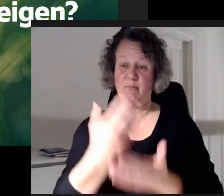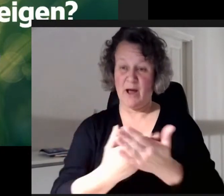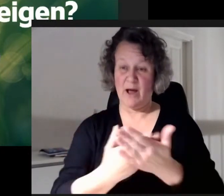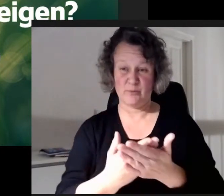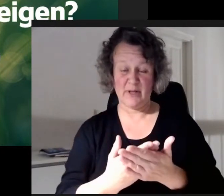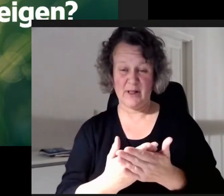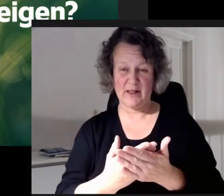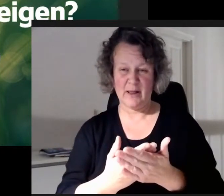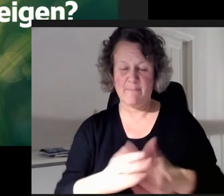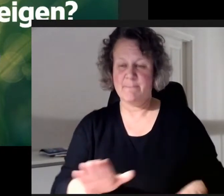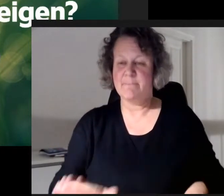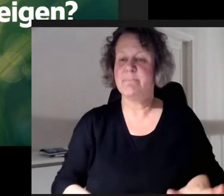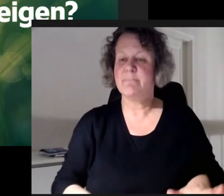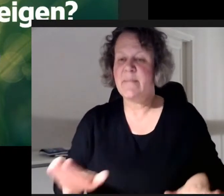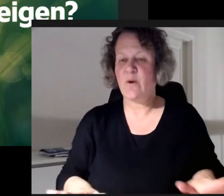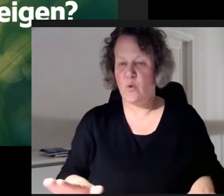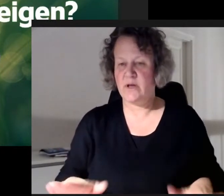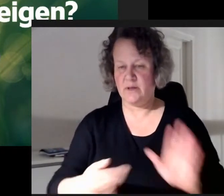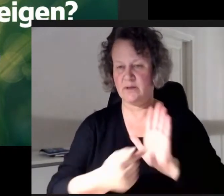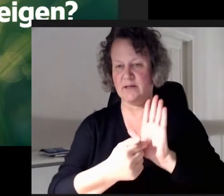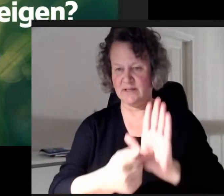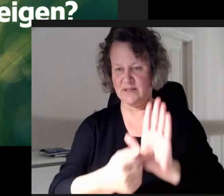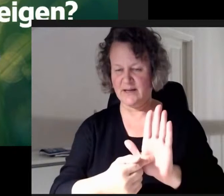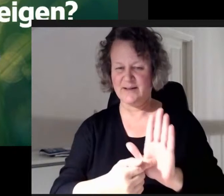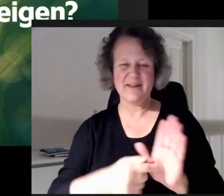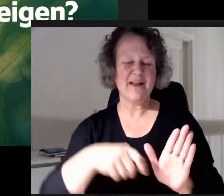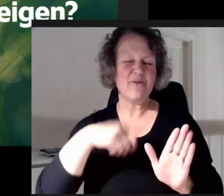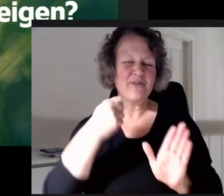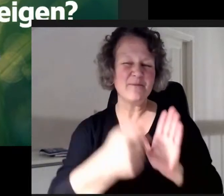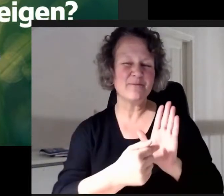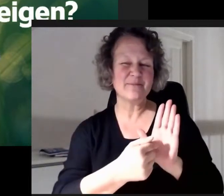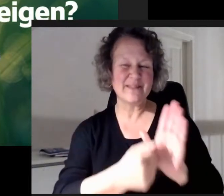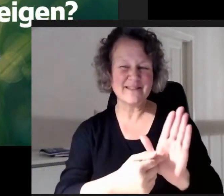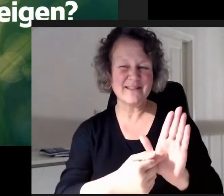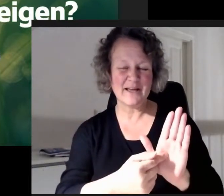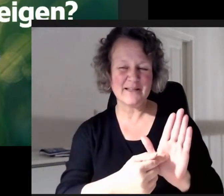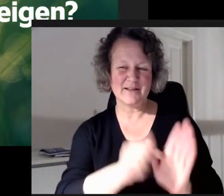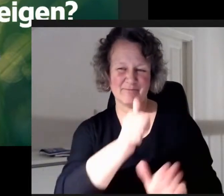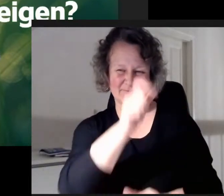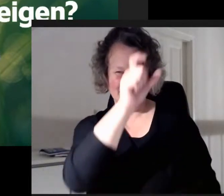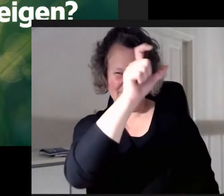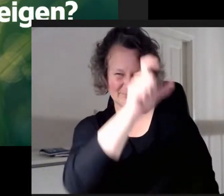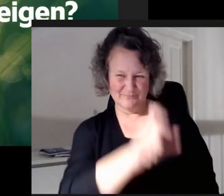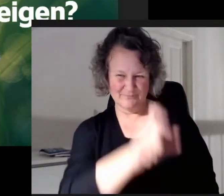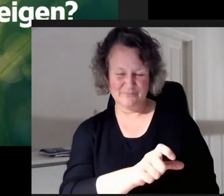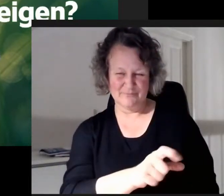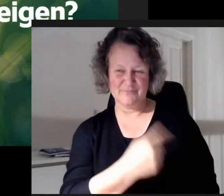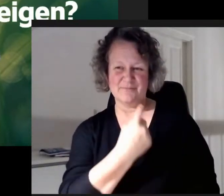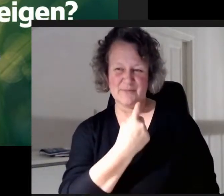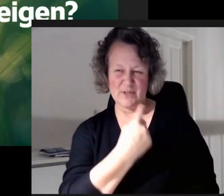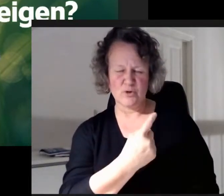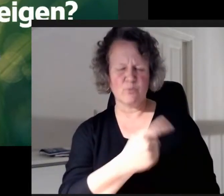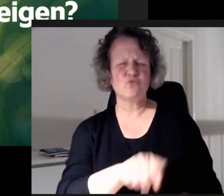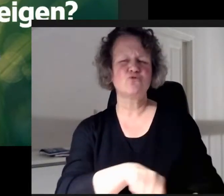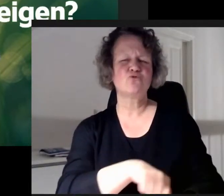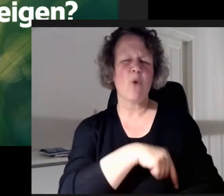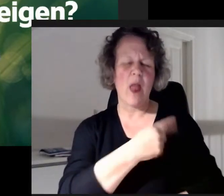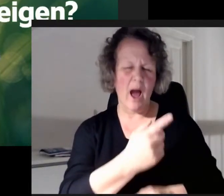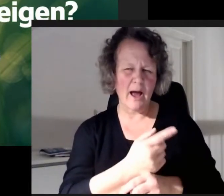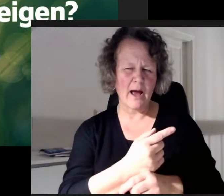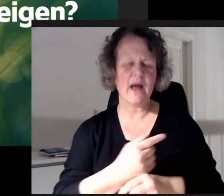really, does it concern me, is the big question. I have to say yes and no. We saw the example with the